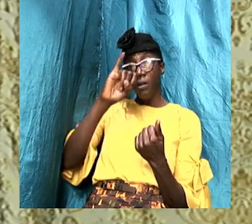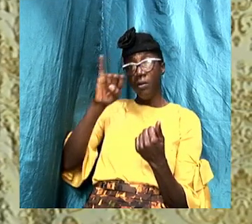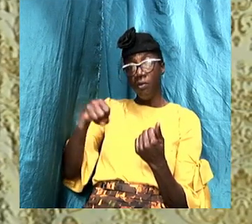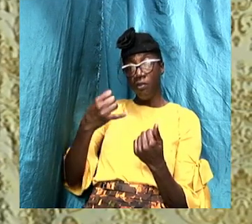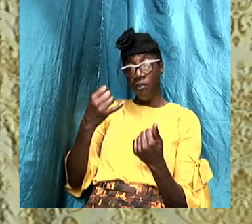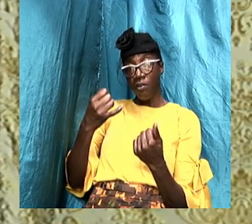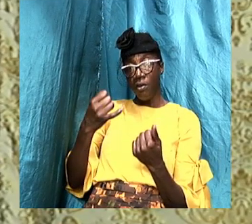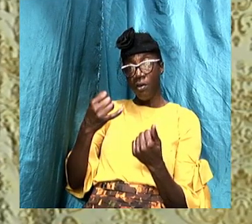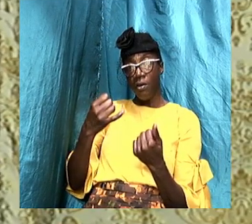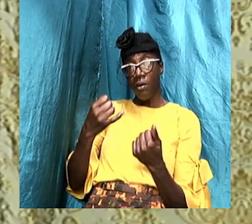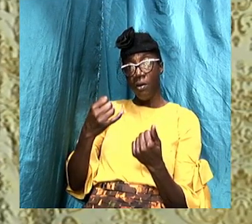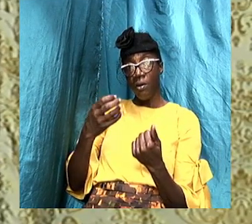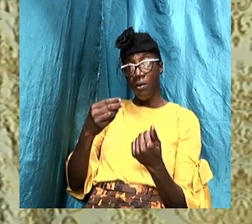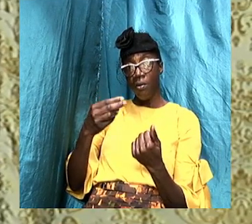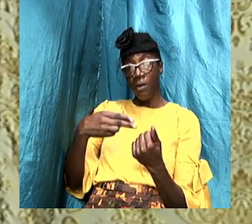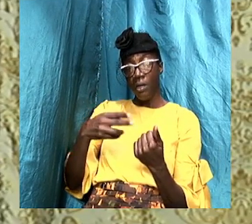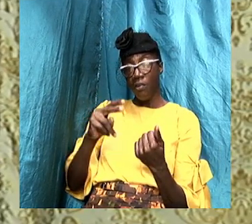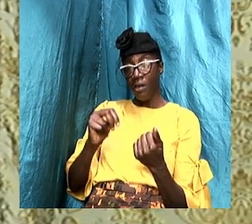14